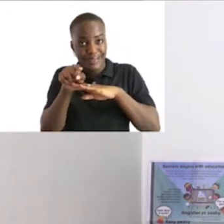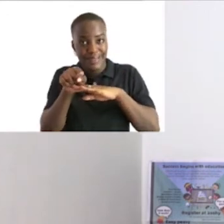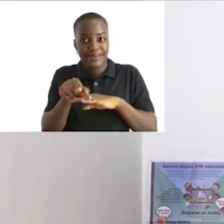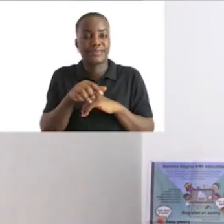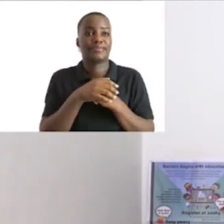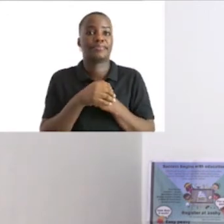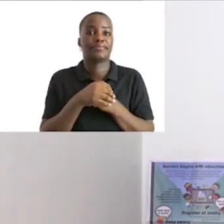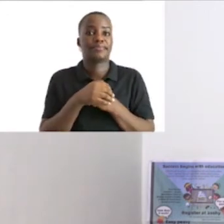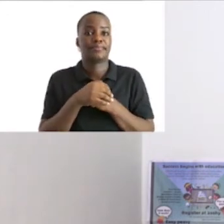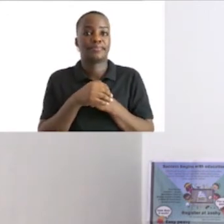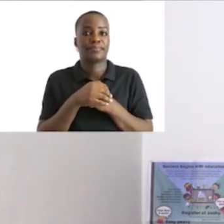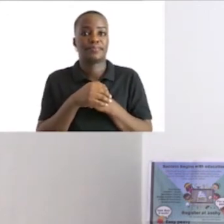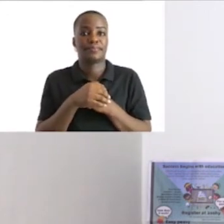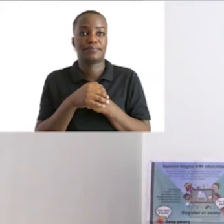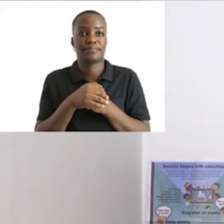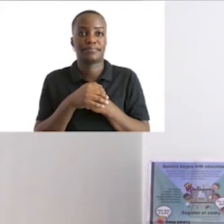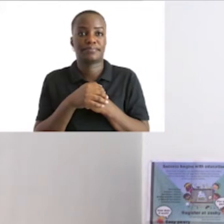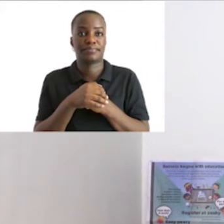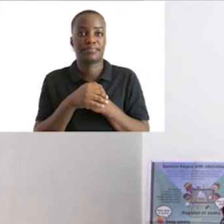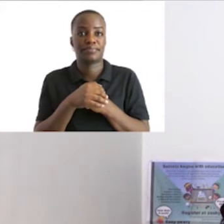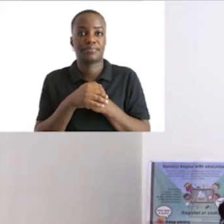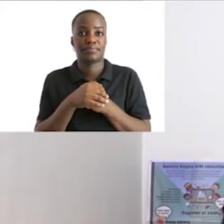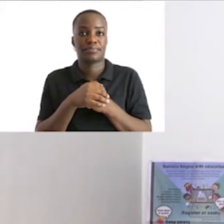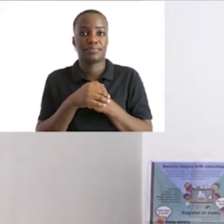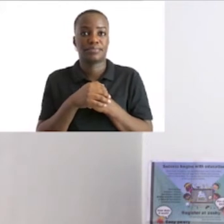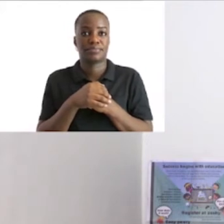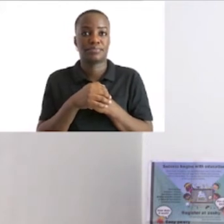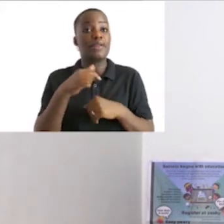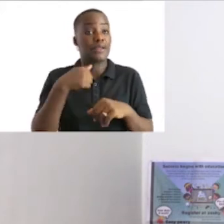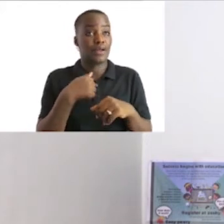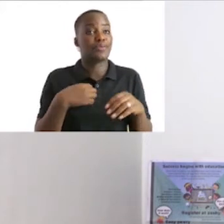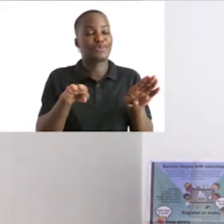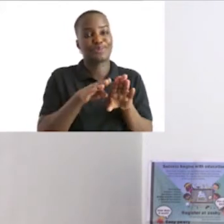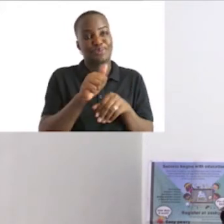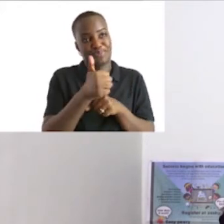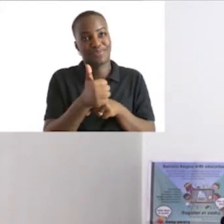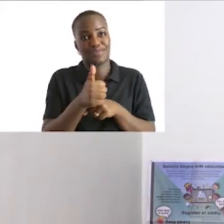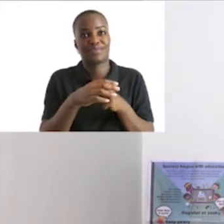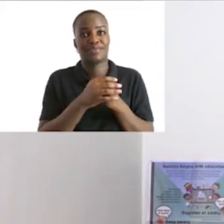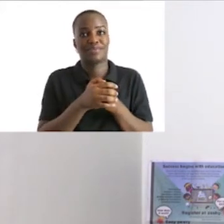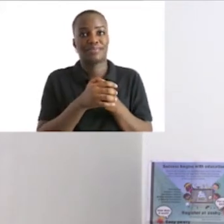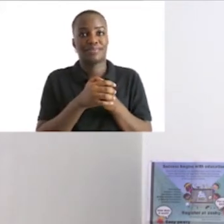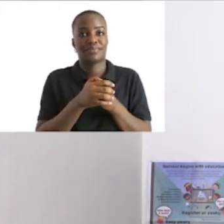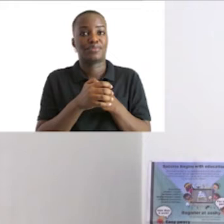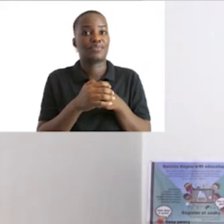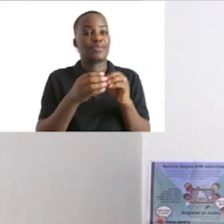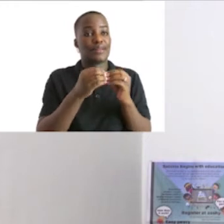word sat. Very good. I am now going to do another one. I am going to do